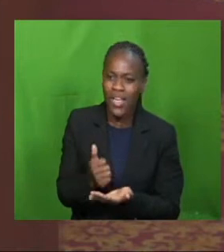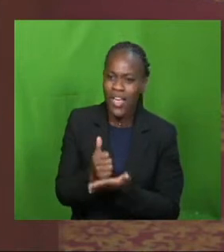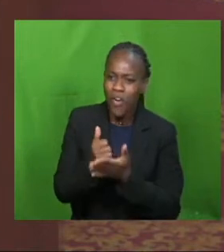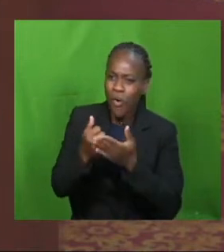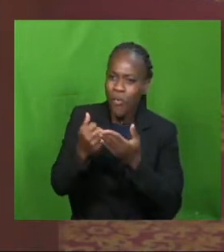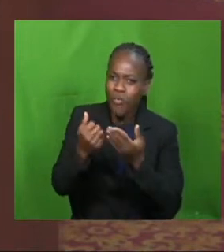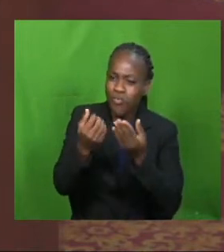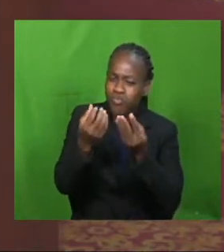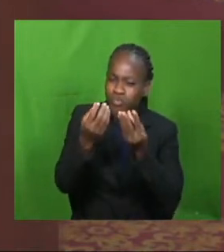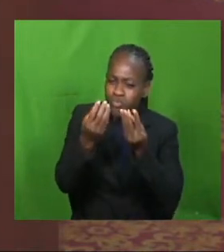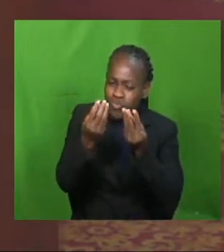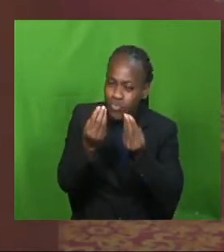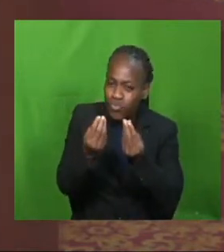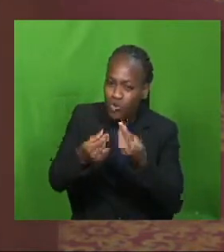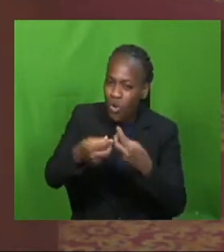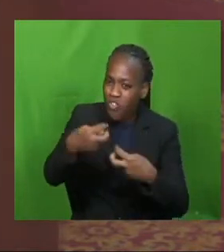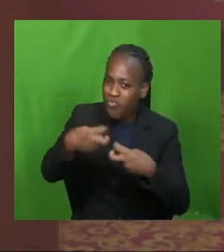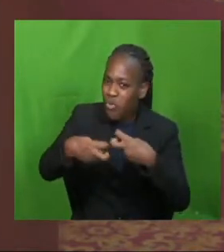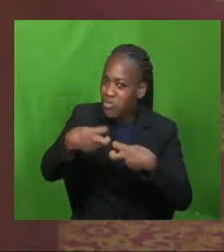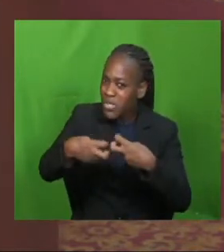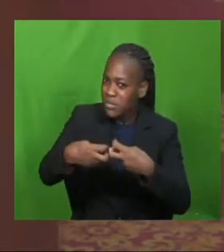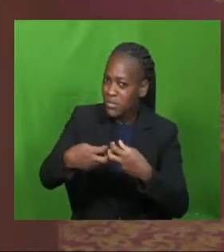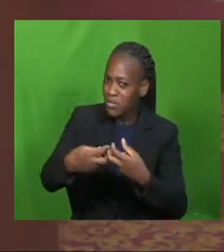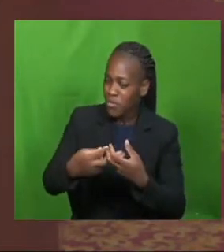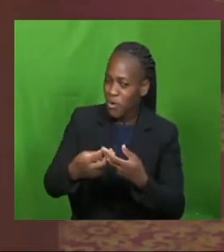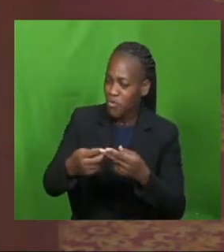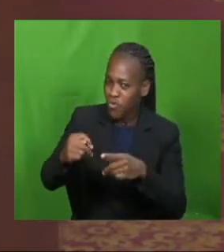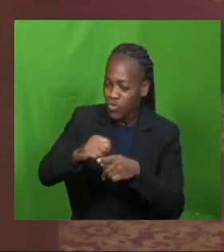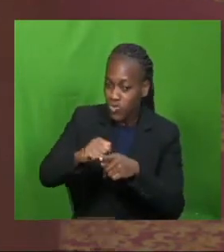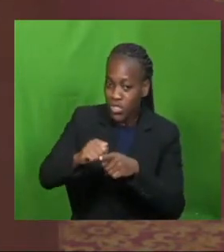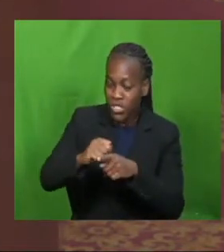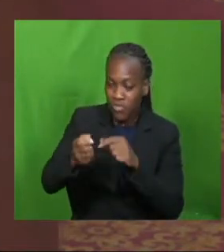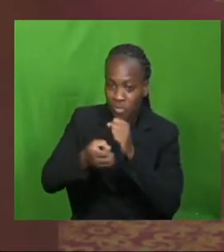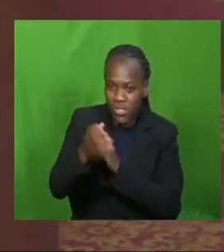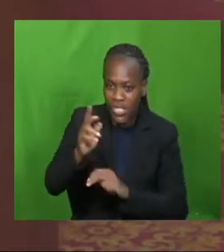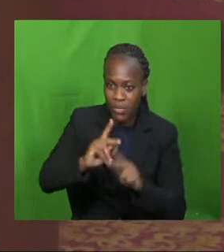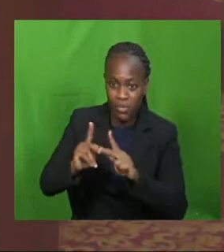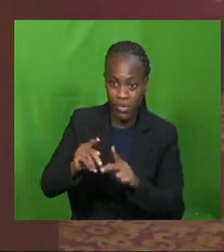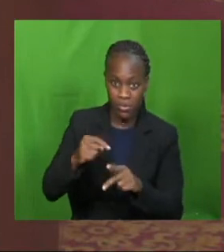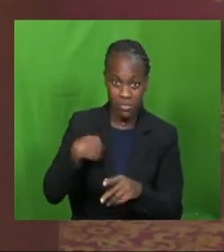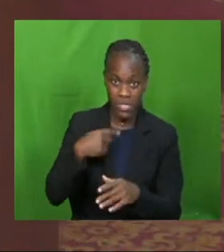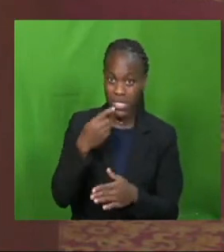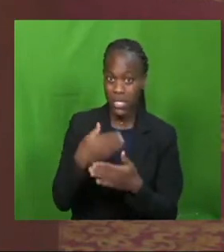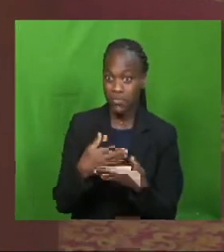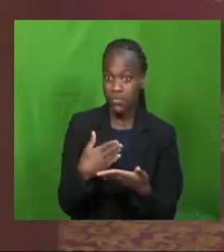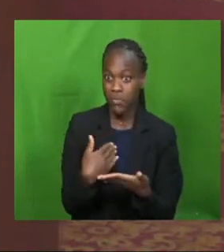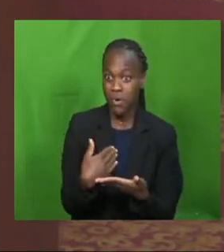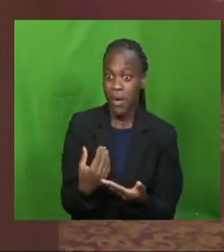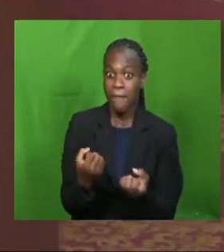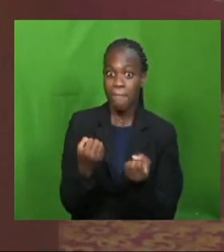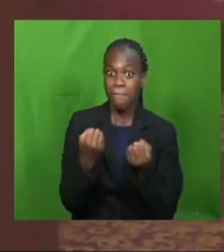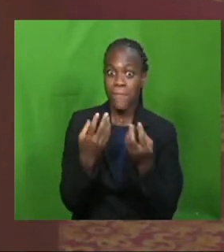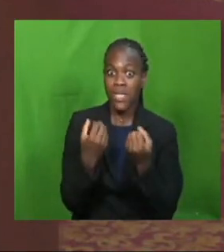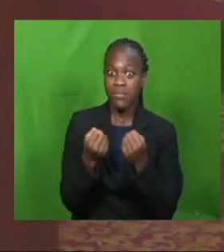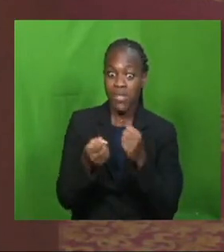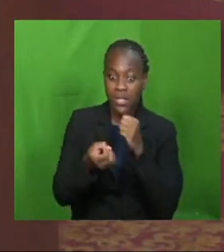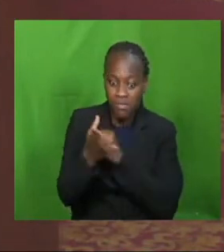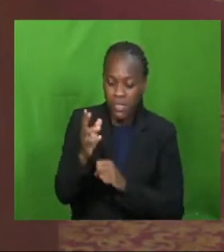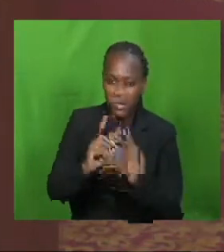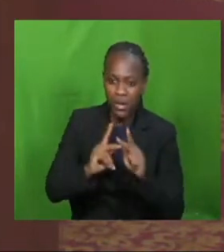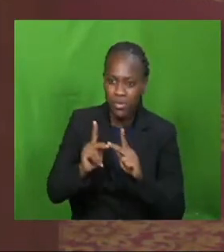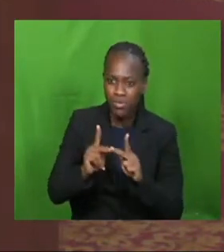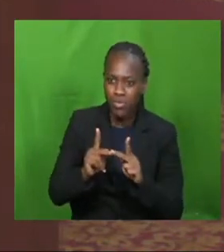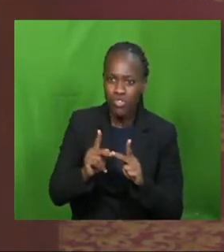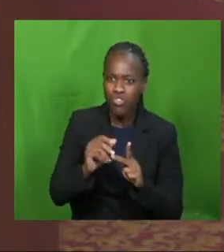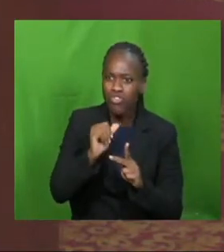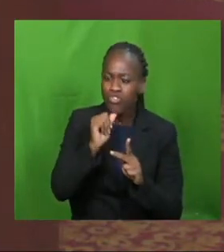of enhanced training for media persons? Because, like I said, Mr. Speaker, a lot of journalists come onto the discipline without